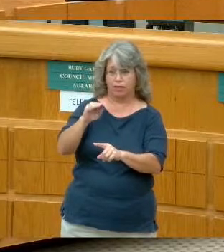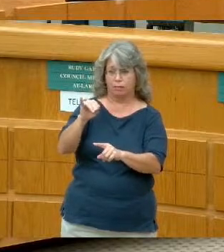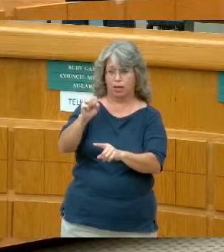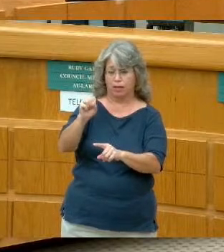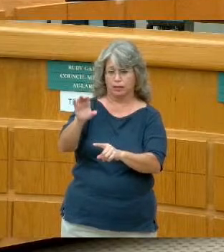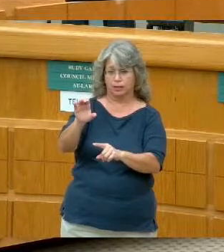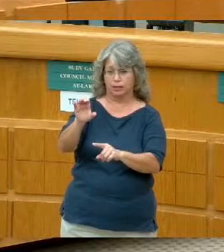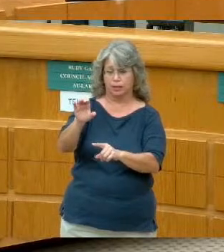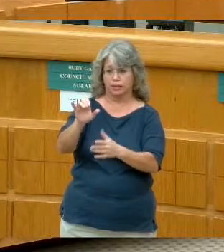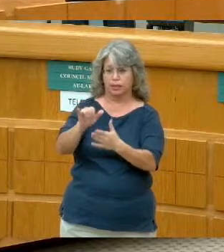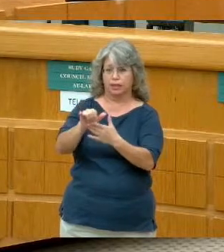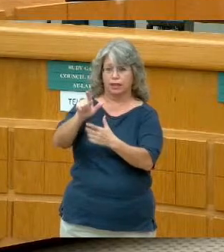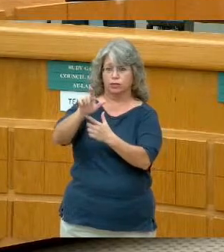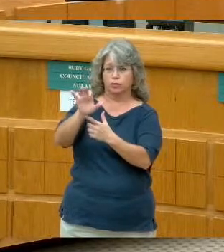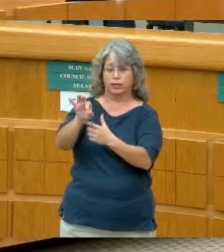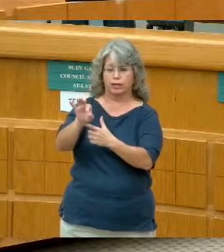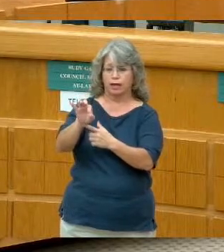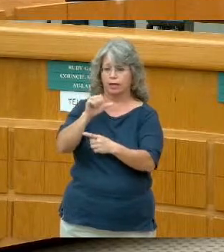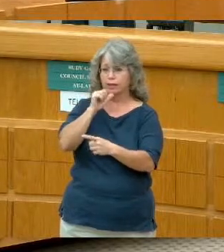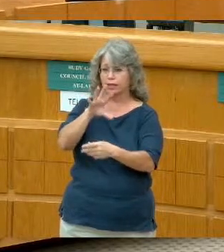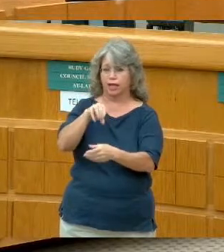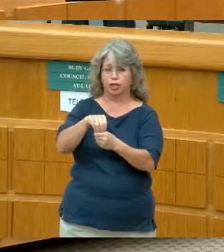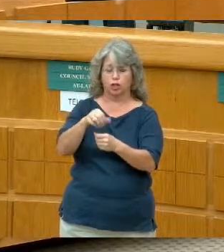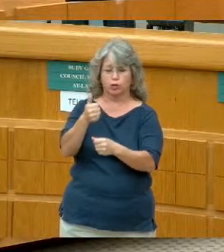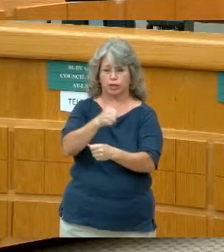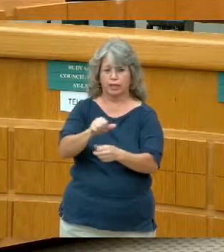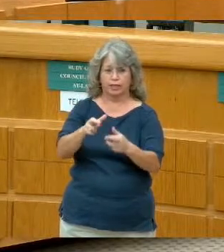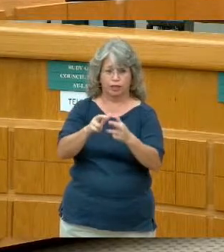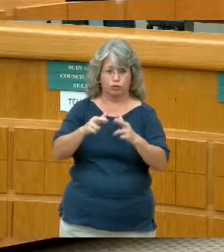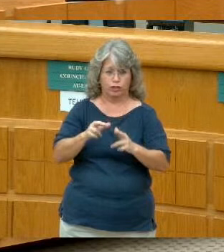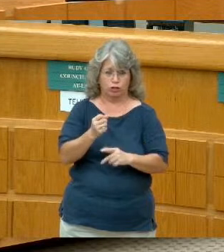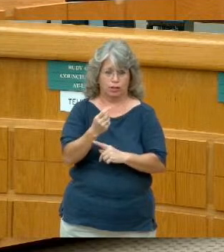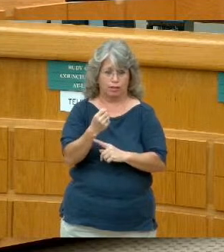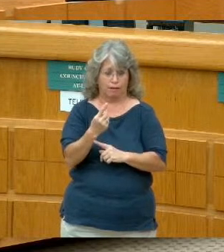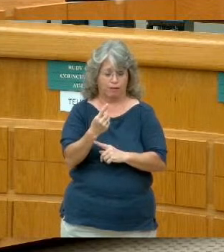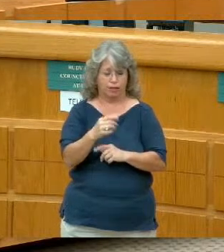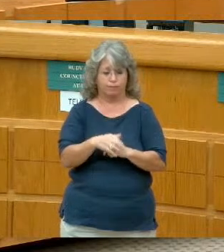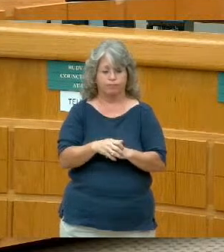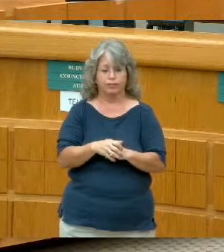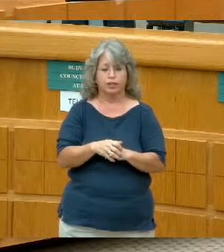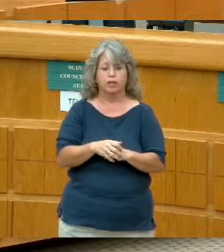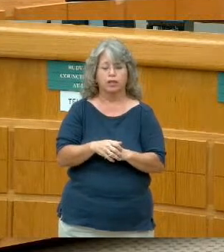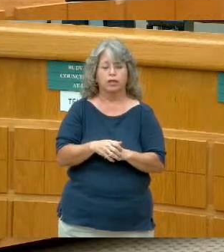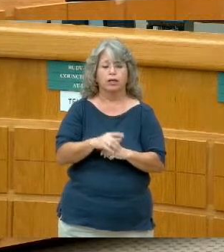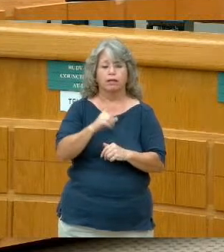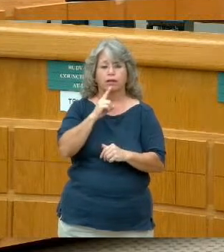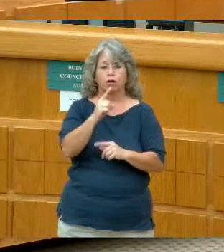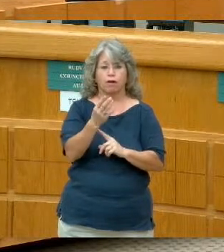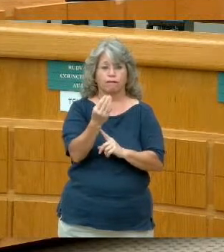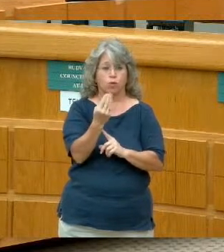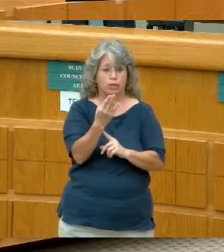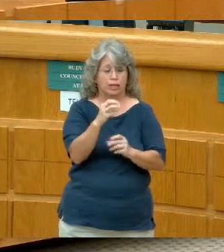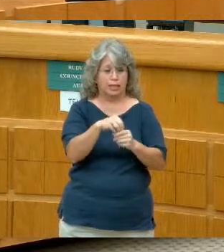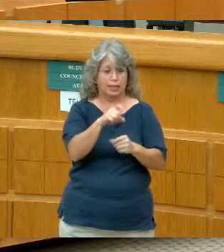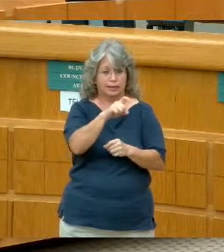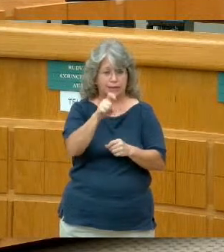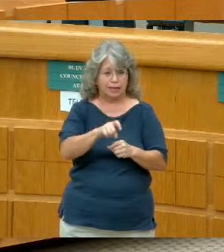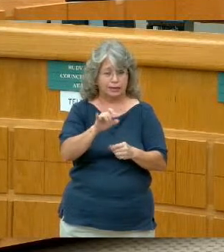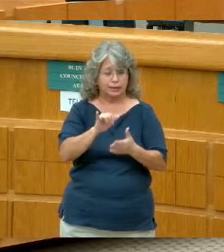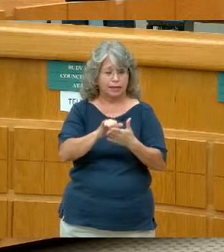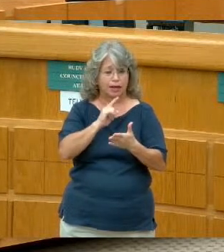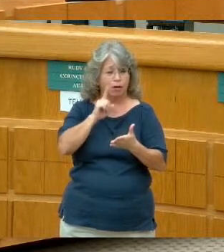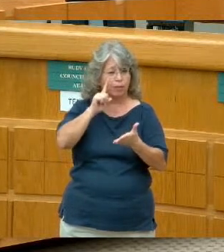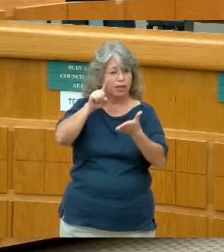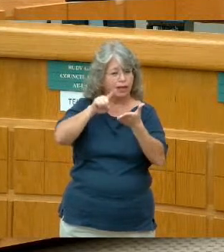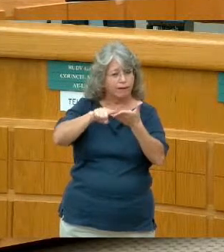Texas. Actually, the 29 did not include any in Region 11, which we are in Region 11. There are an additional 14 in